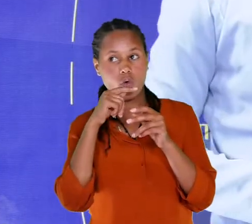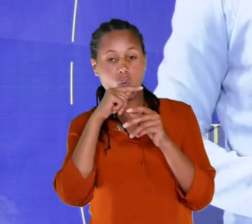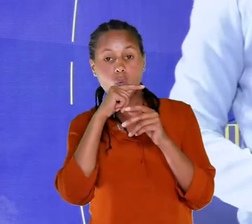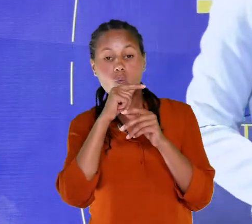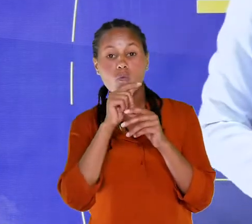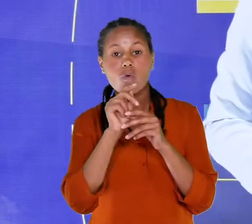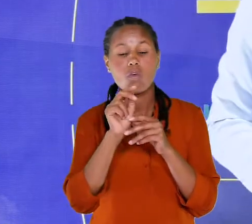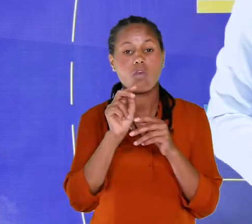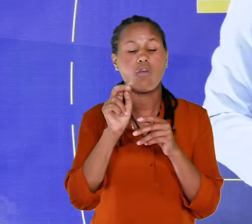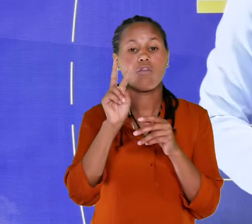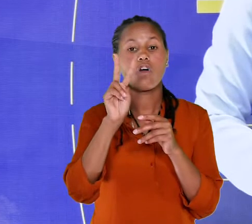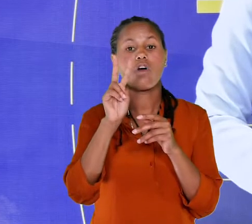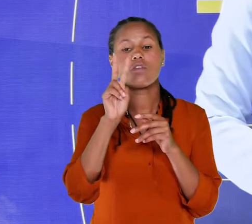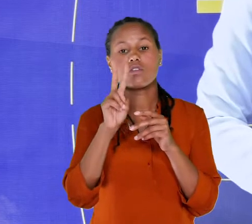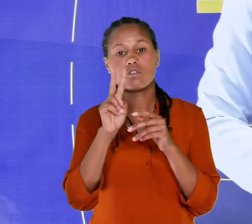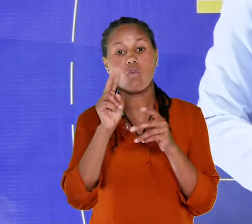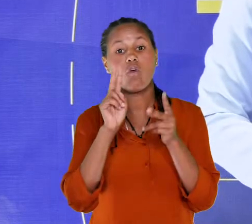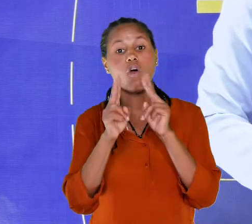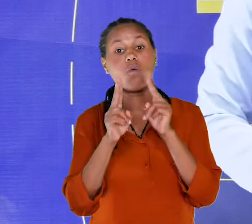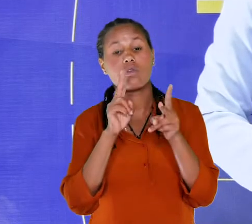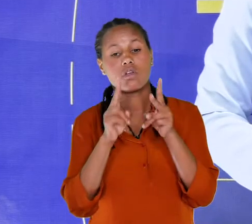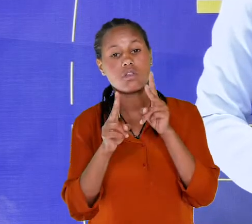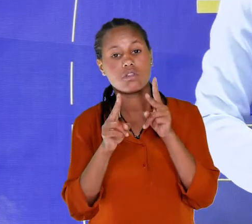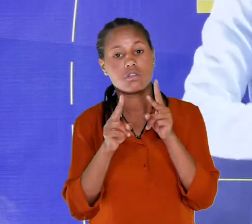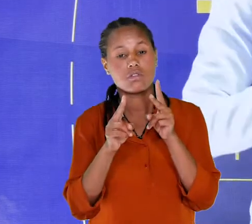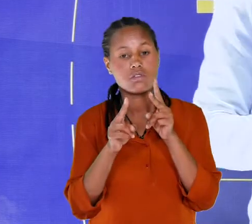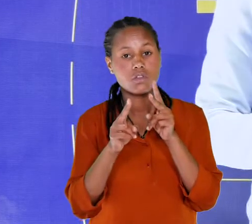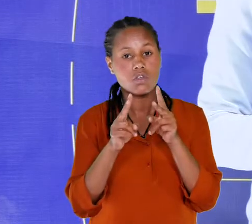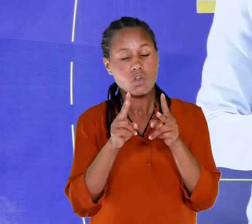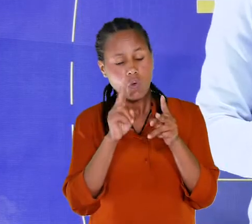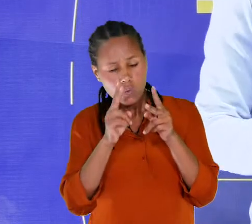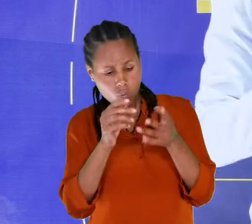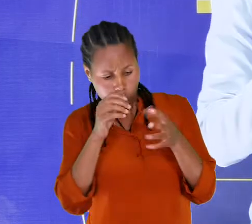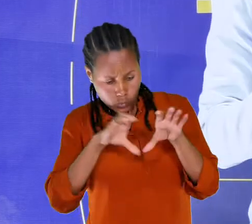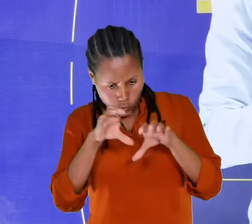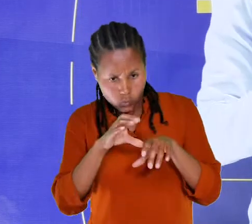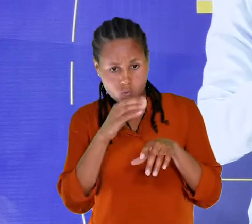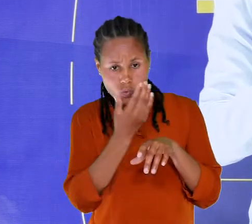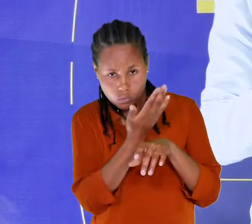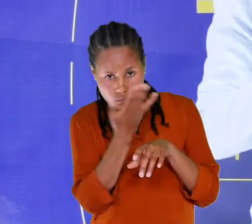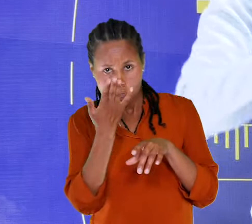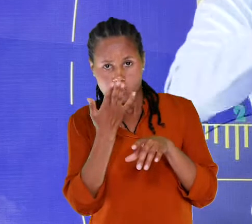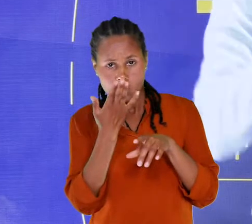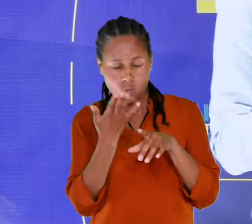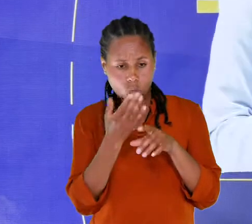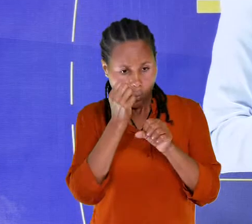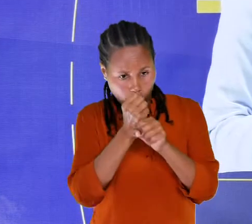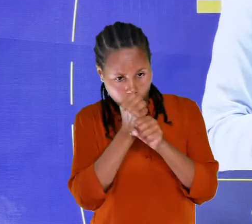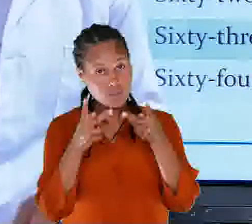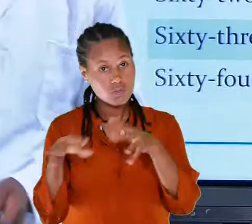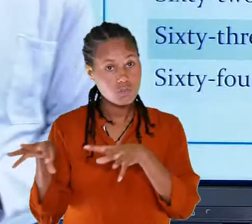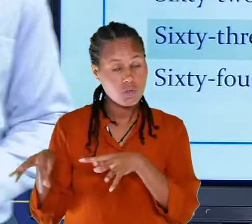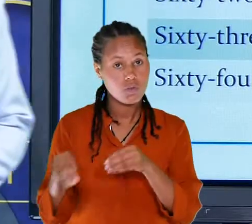To know something, to speak something, to do something, to write something, you have to know certain